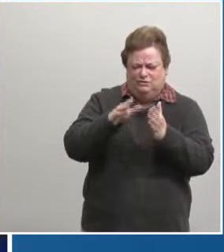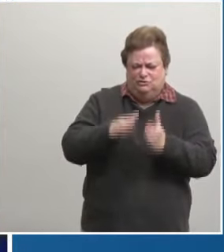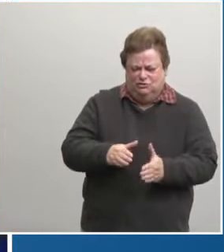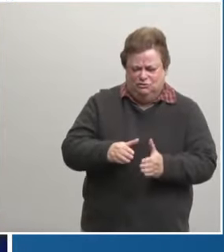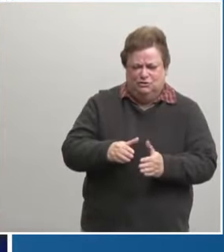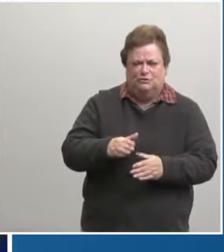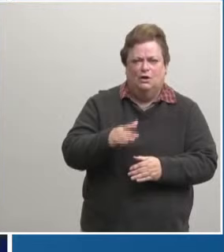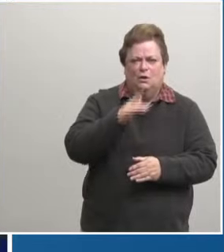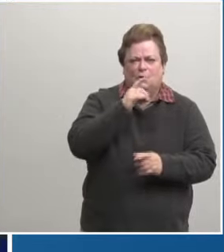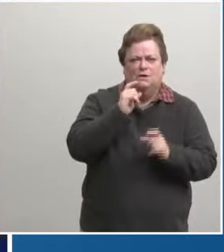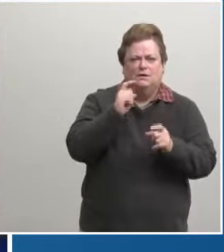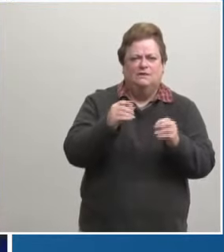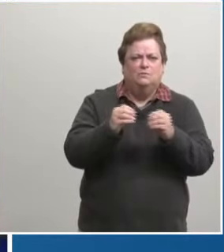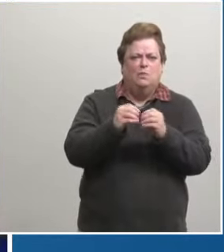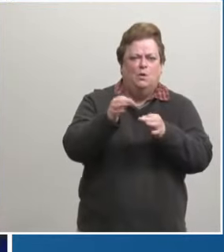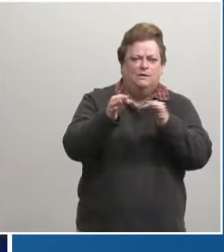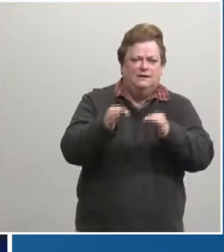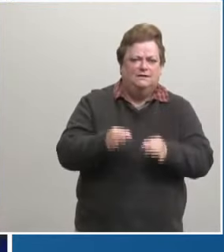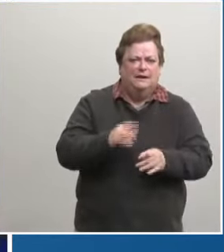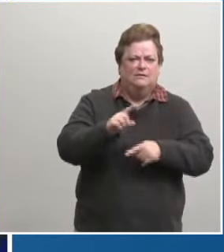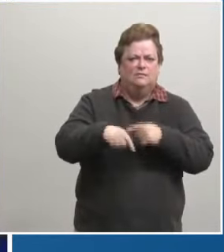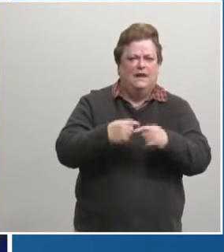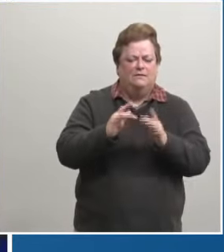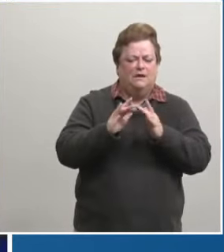details on the online form.